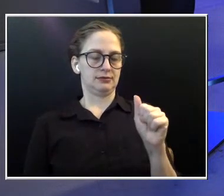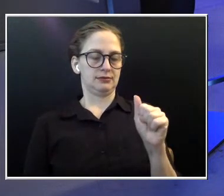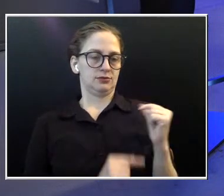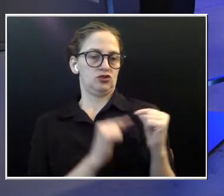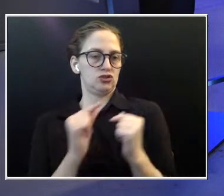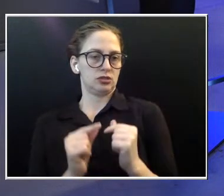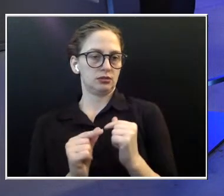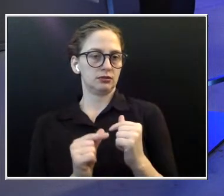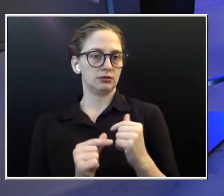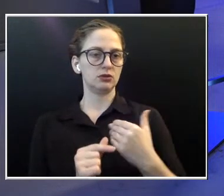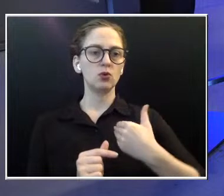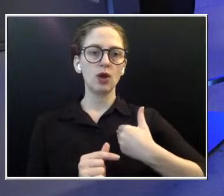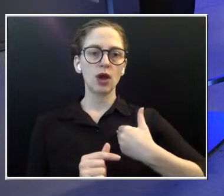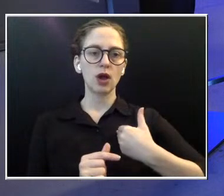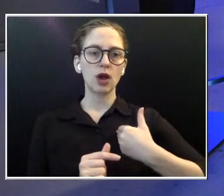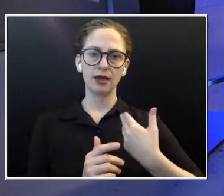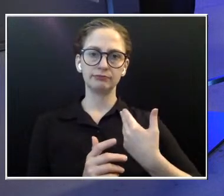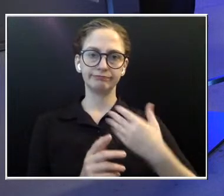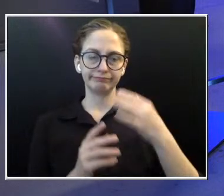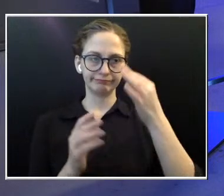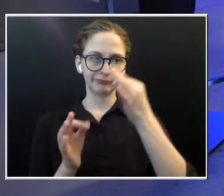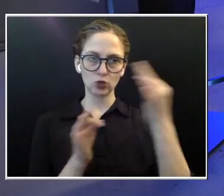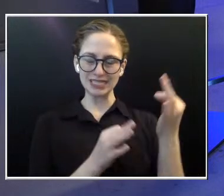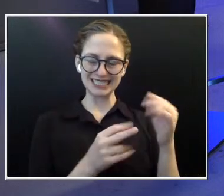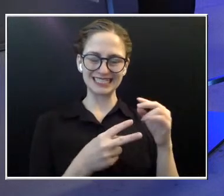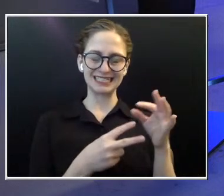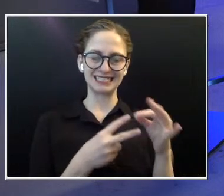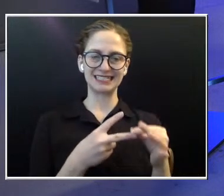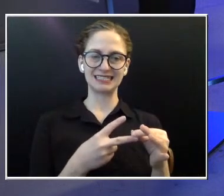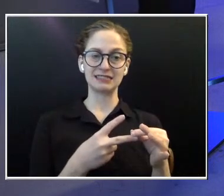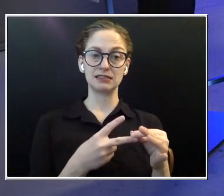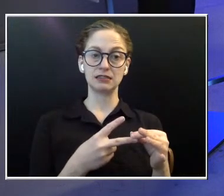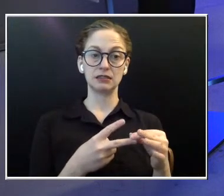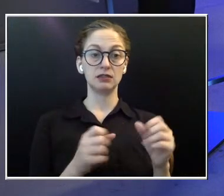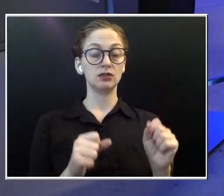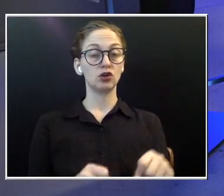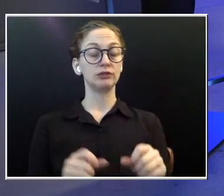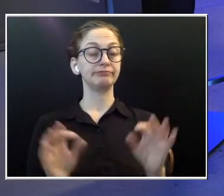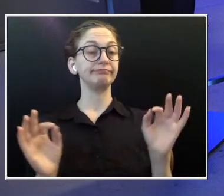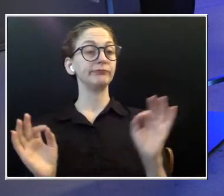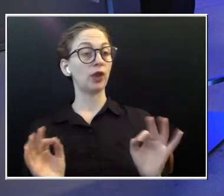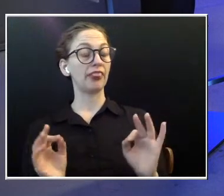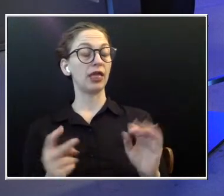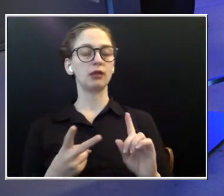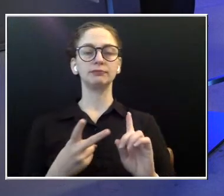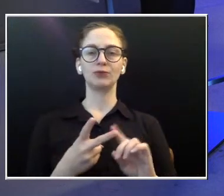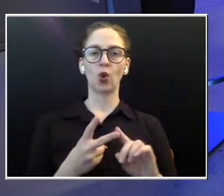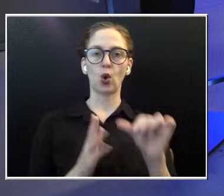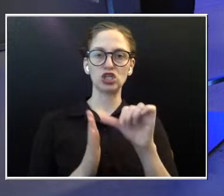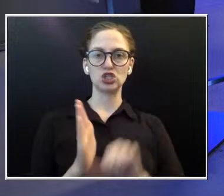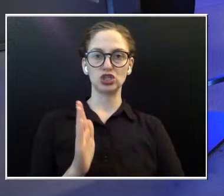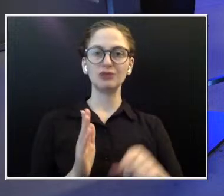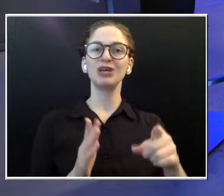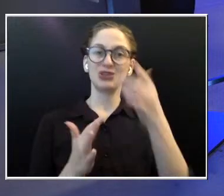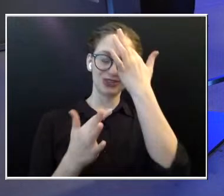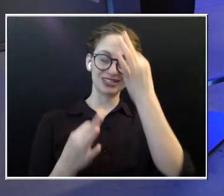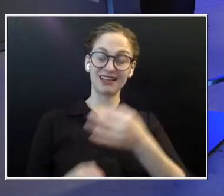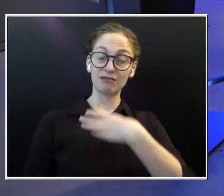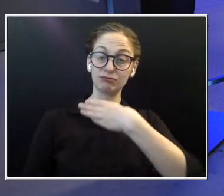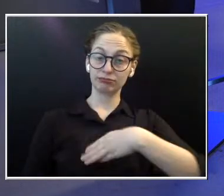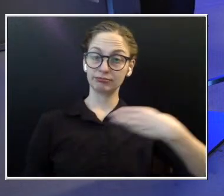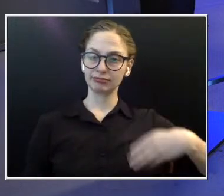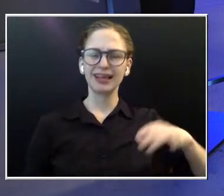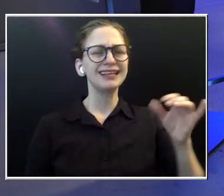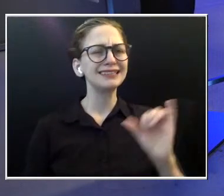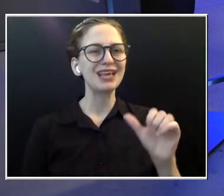get surgery. And ultimately, you decided to have both your breasts removed, just like Angelina Jolie a decade ago. Talk to us a little bit